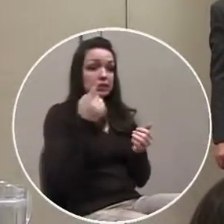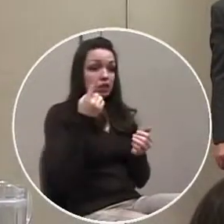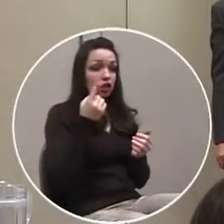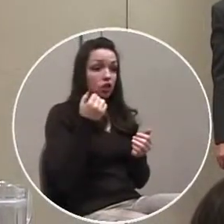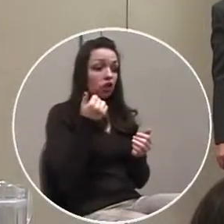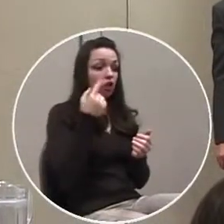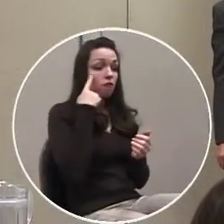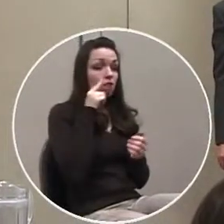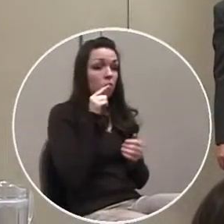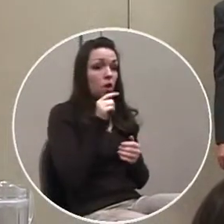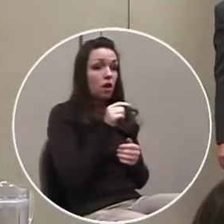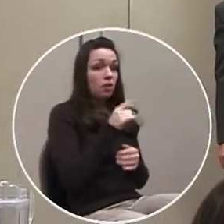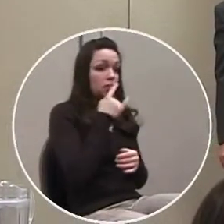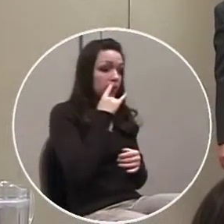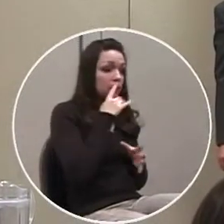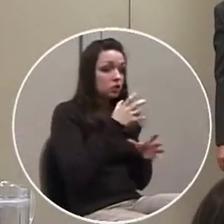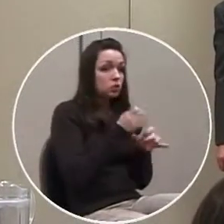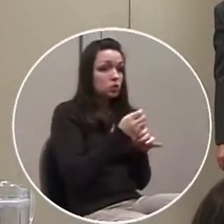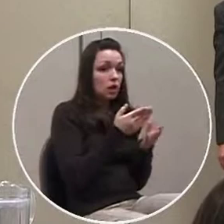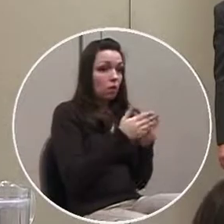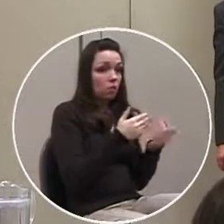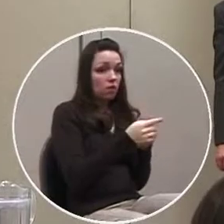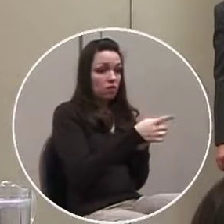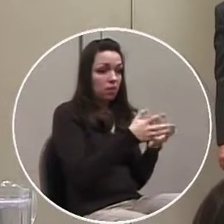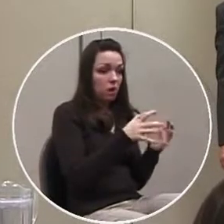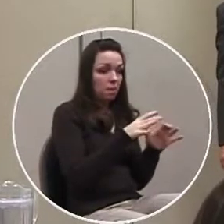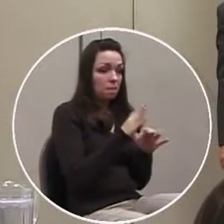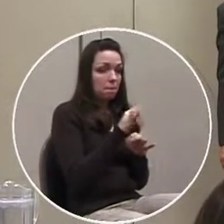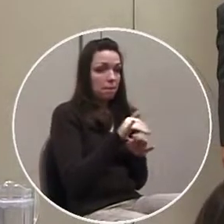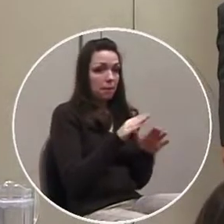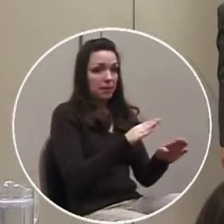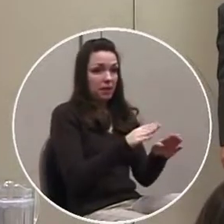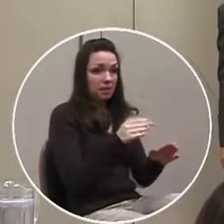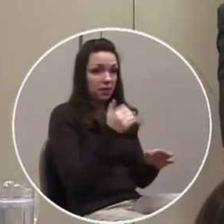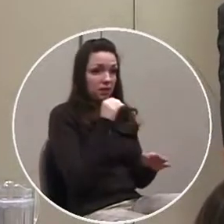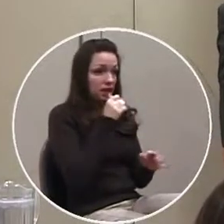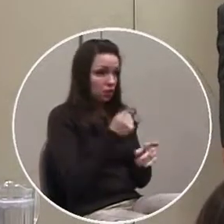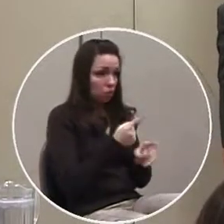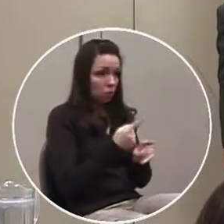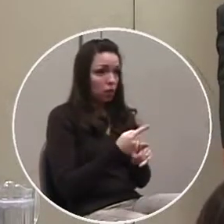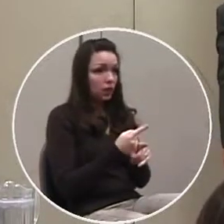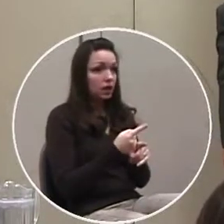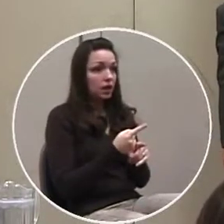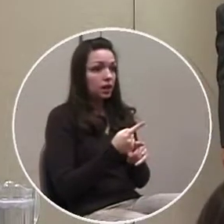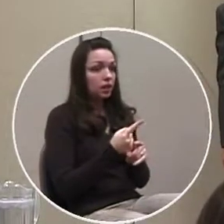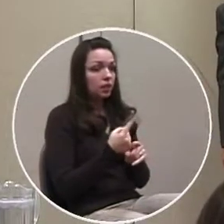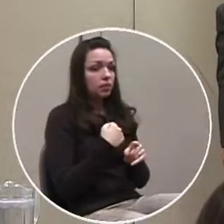want, to get what you want by doing inappropriate behavior, we will do that.